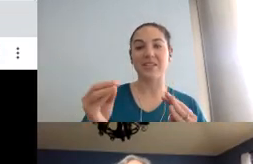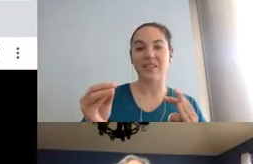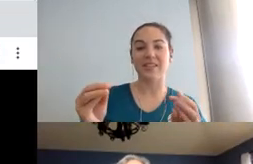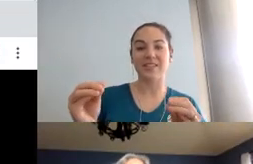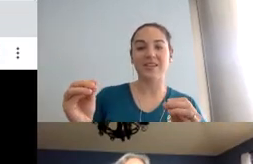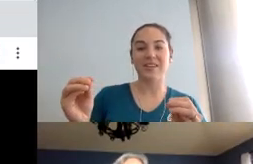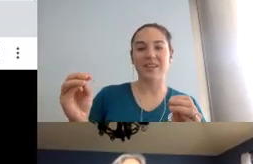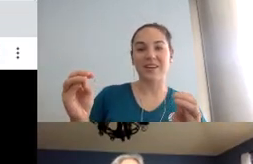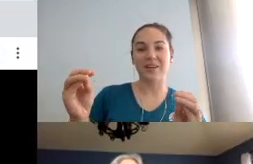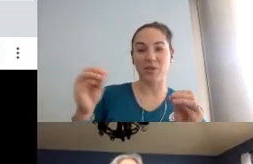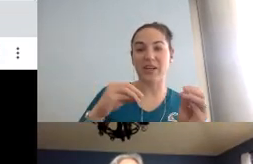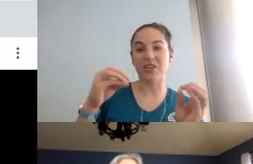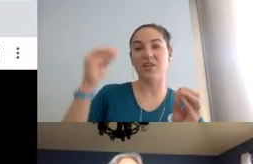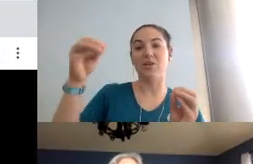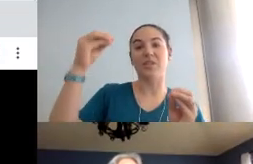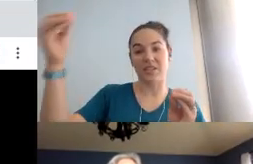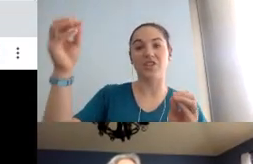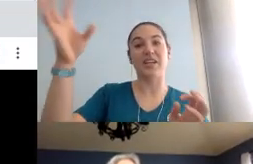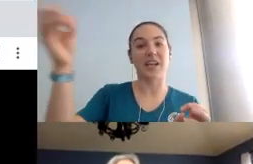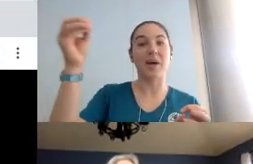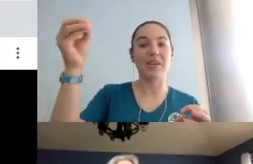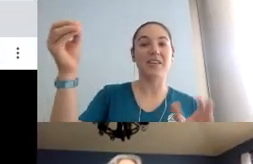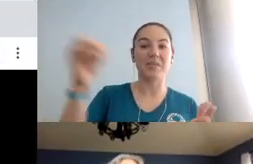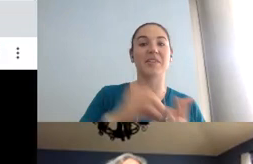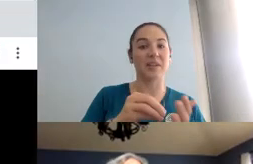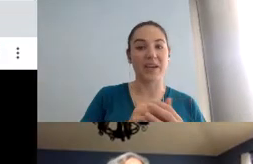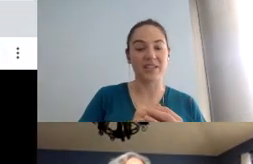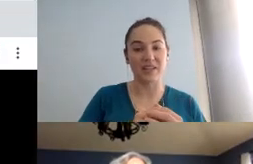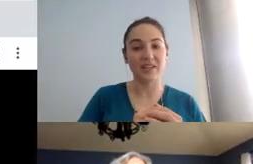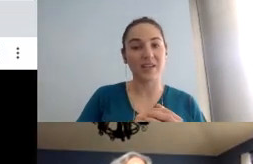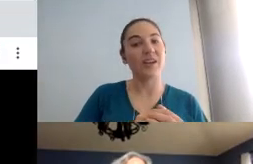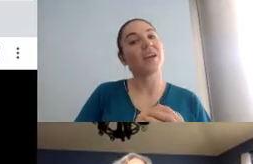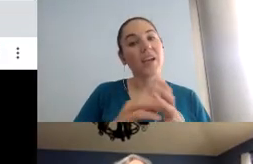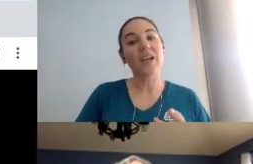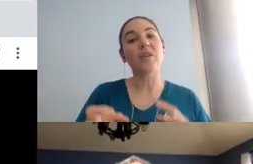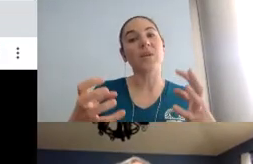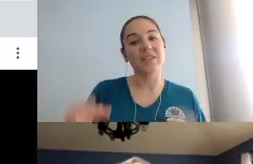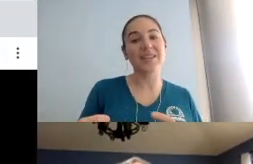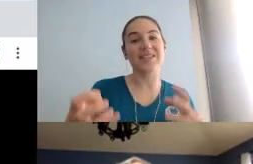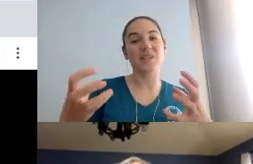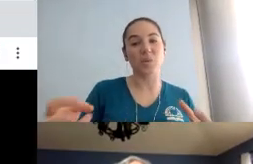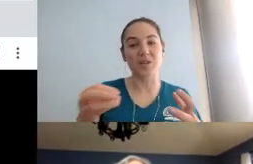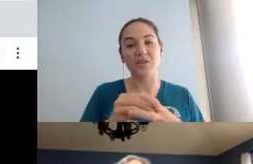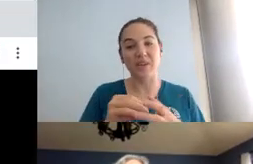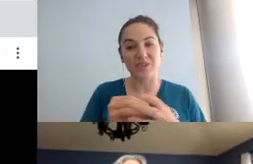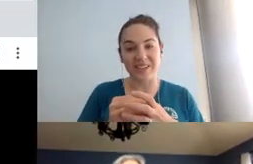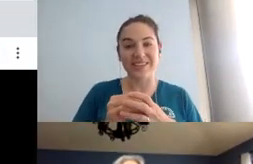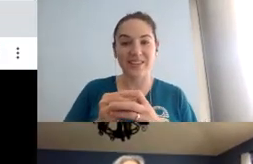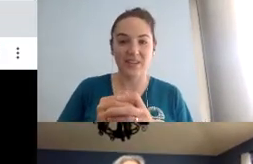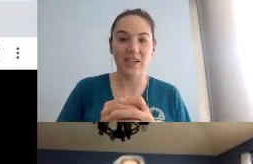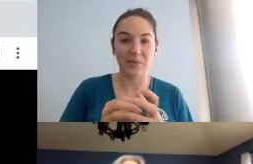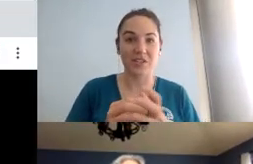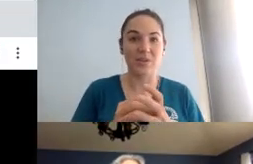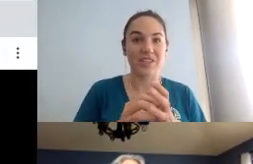it does at least, you can actually go to Synergy and copy the emails and paste it in. And what's nice is that once you've entered